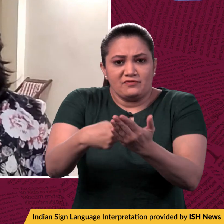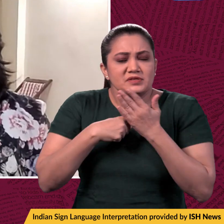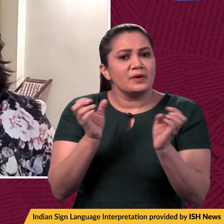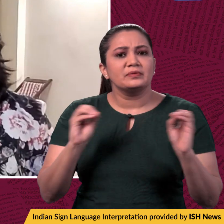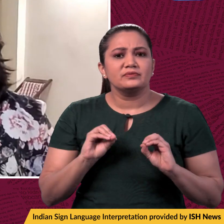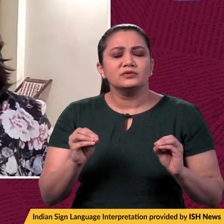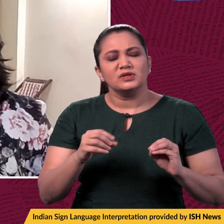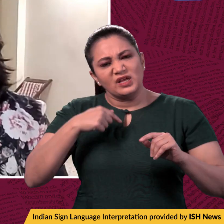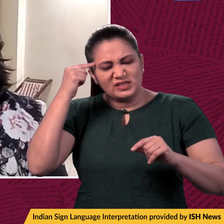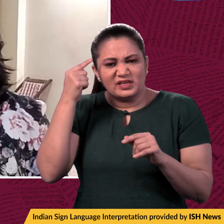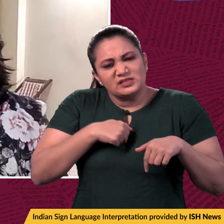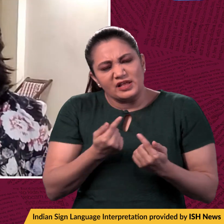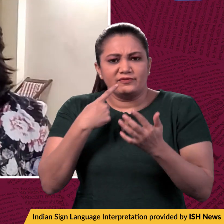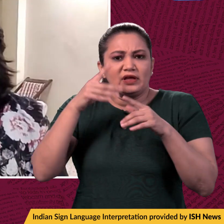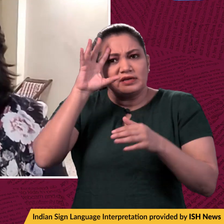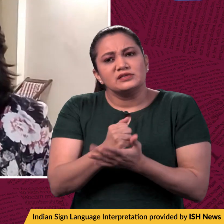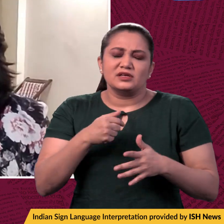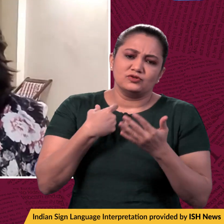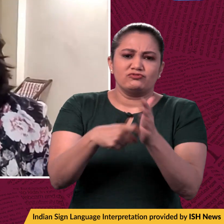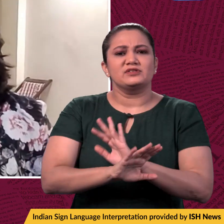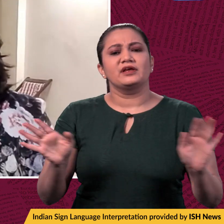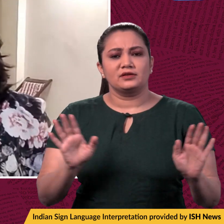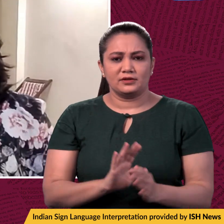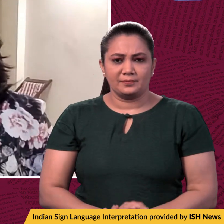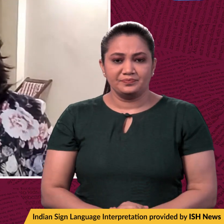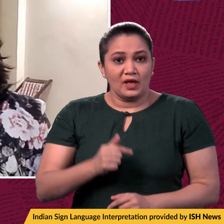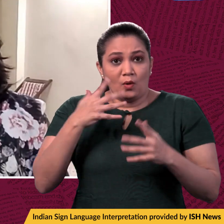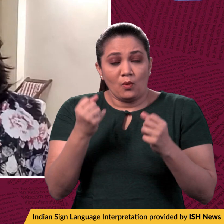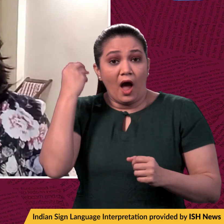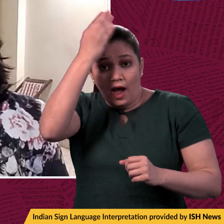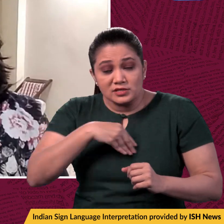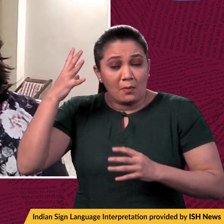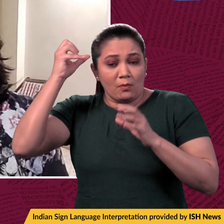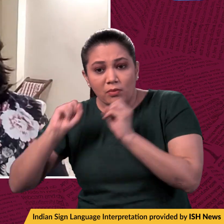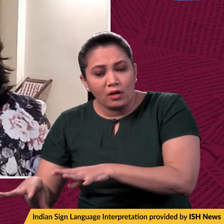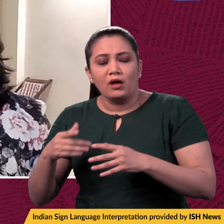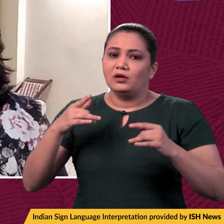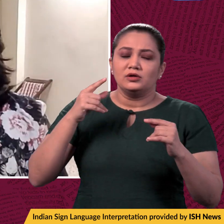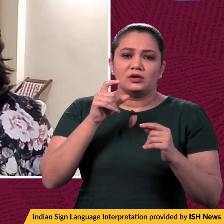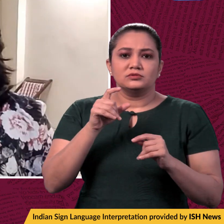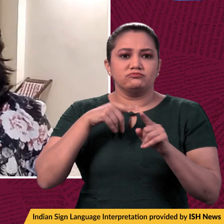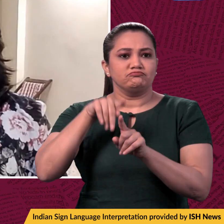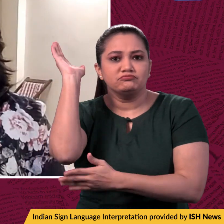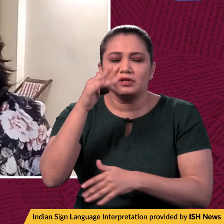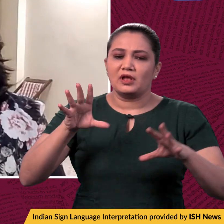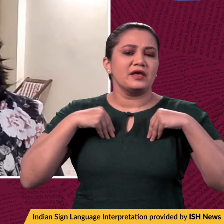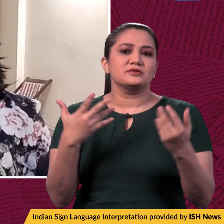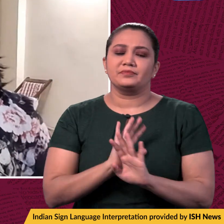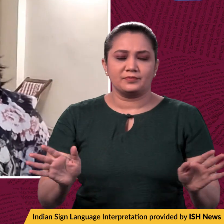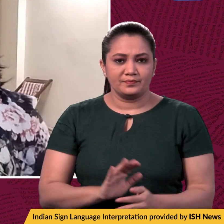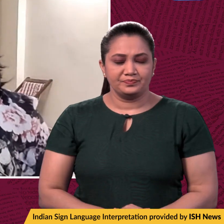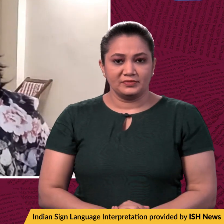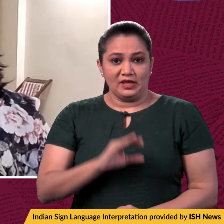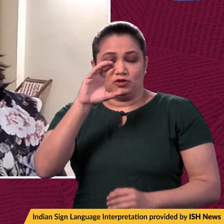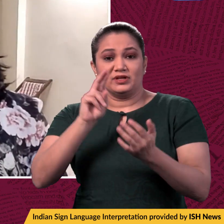my self-respect and I have chosen to resign on my own. I'm not okay to work without a hijab in this college, end quote.